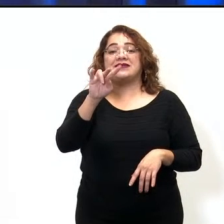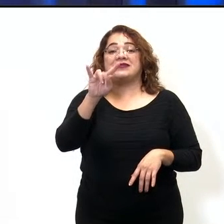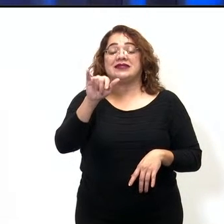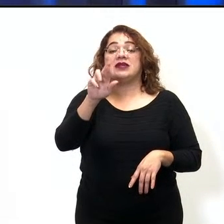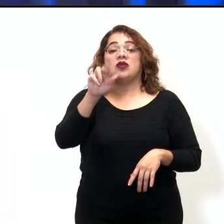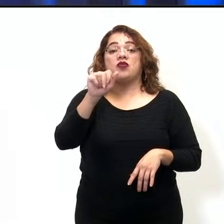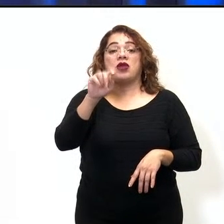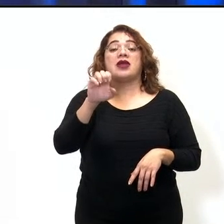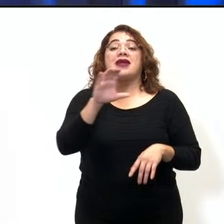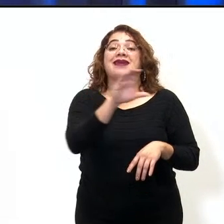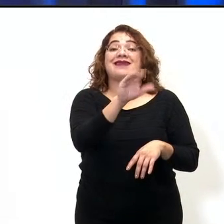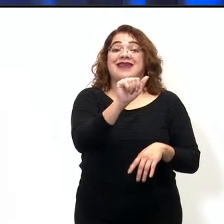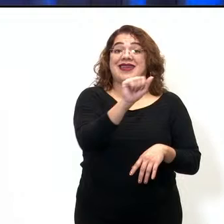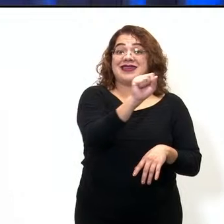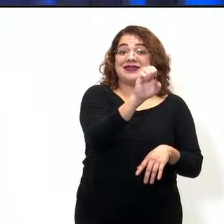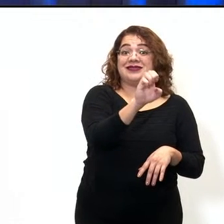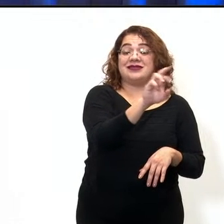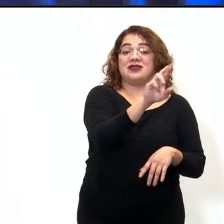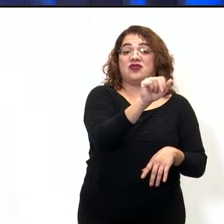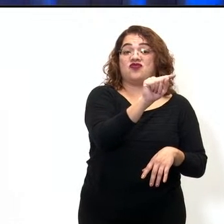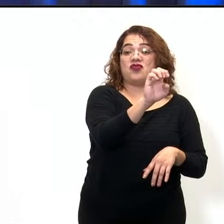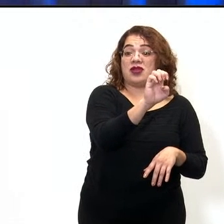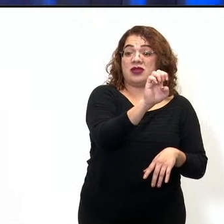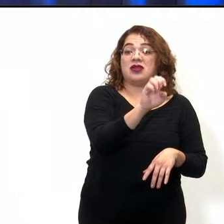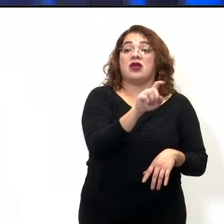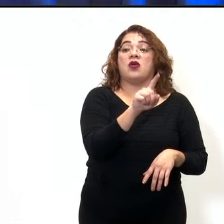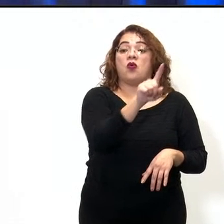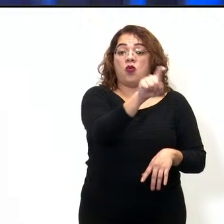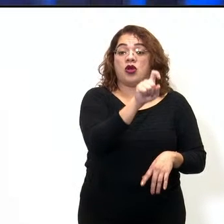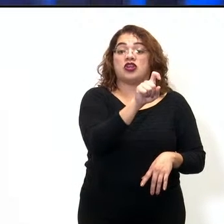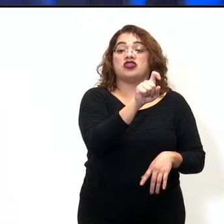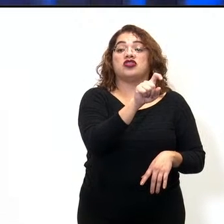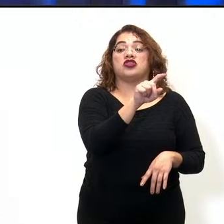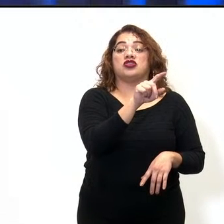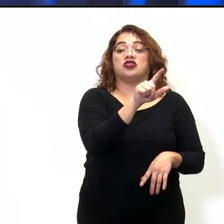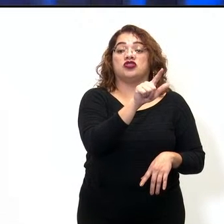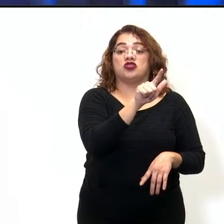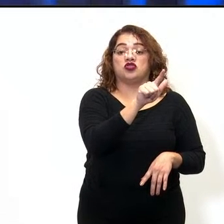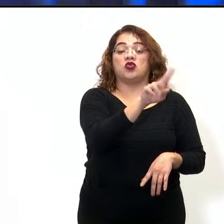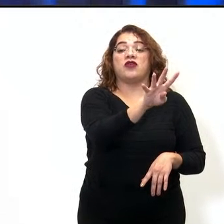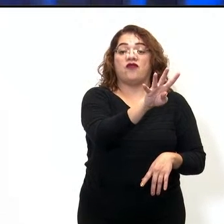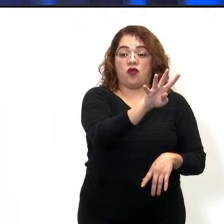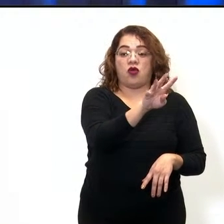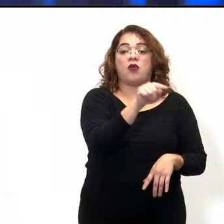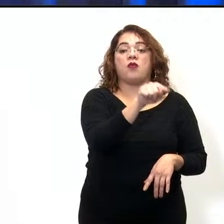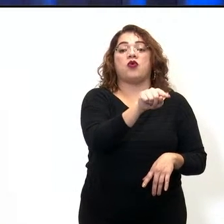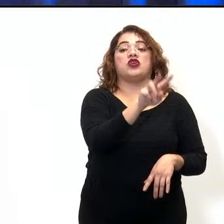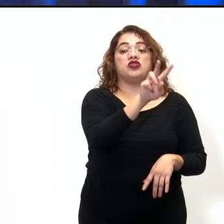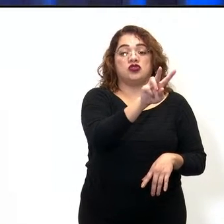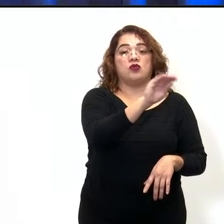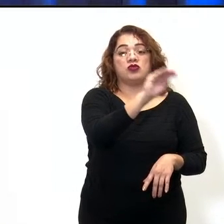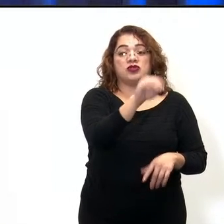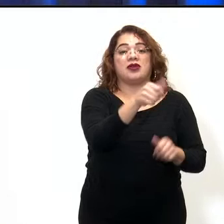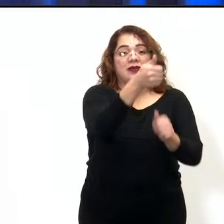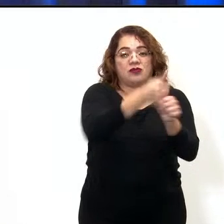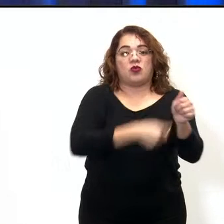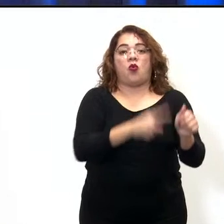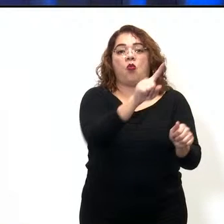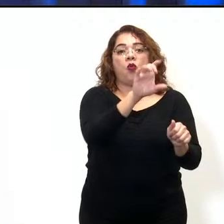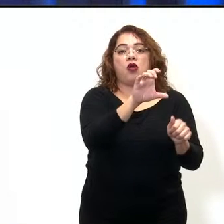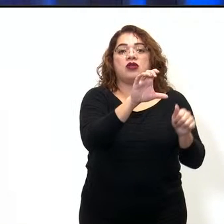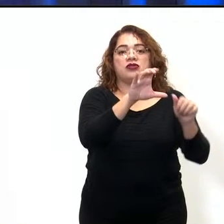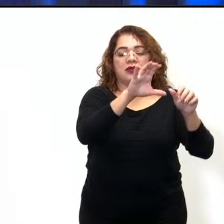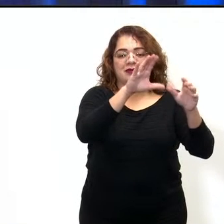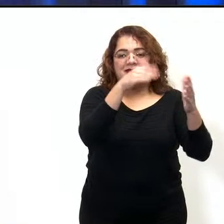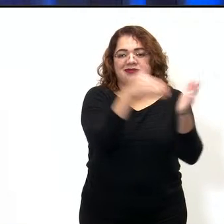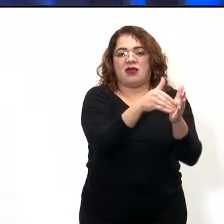is 124.2% per 100,000. Now, what's really concerning about this slide, the